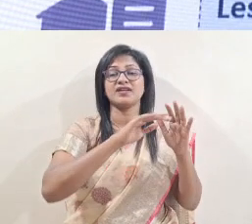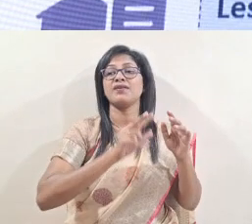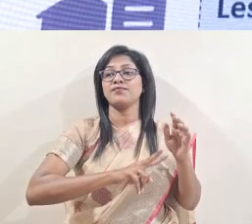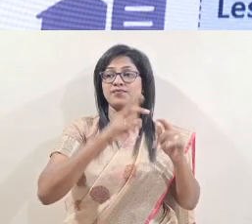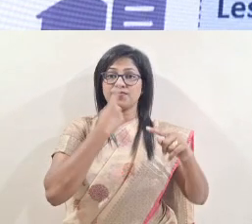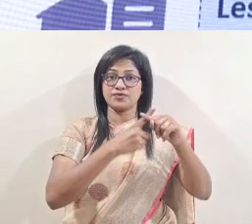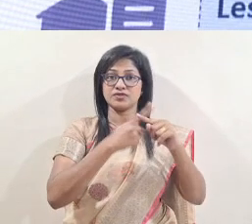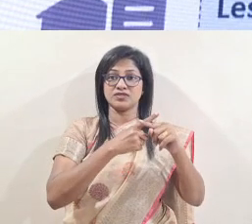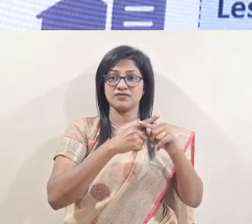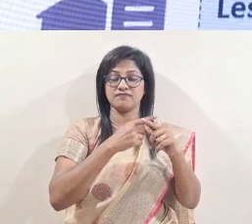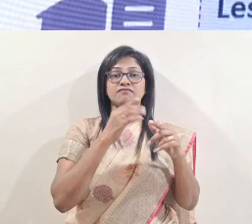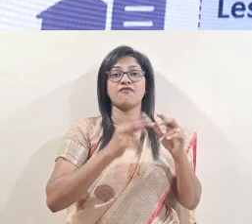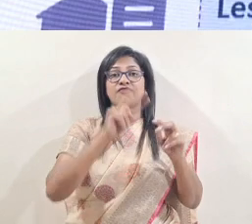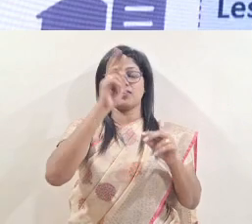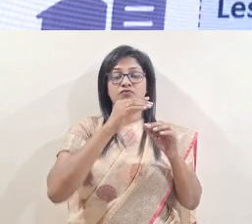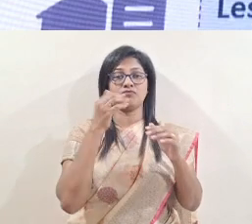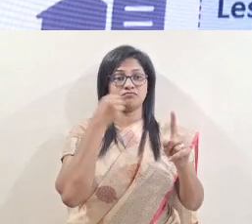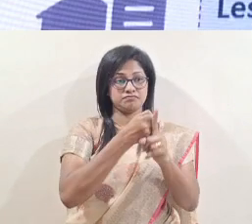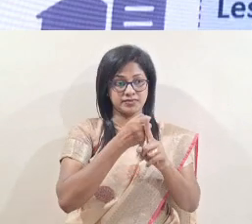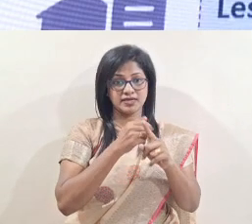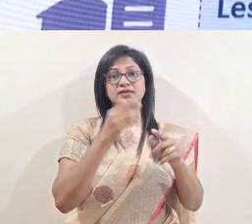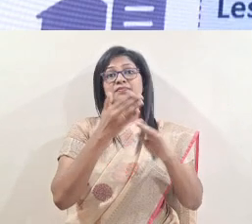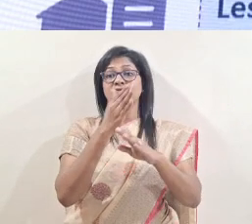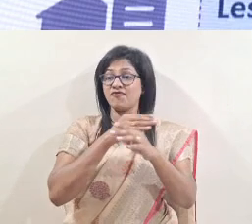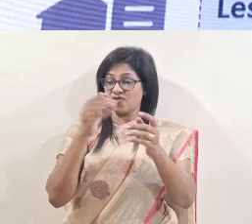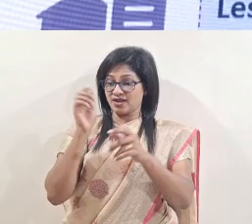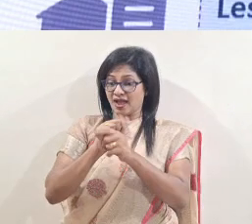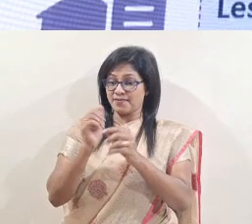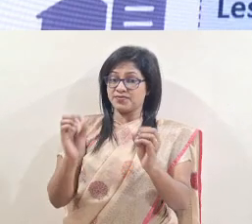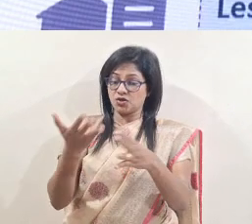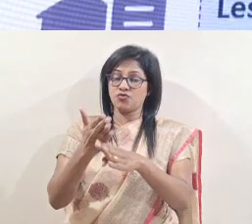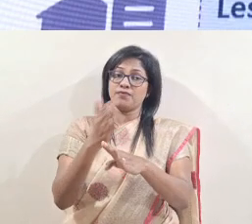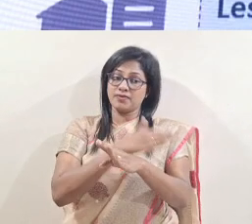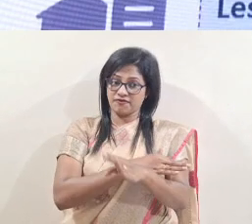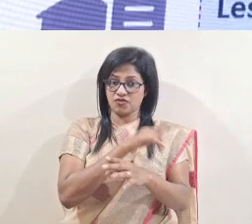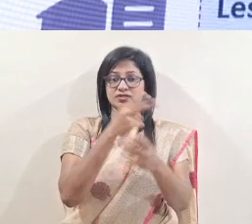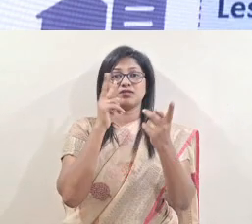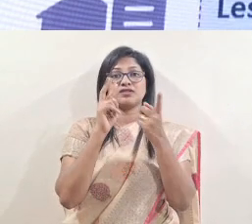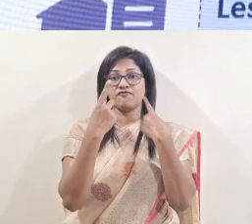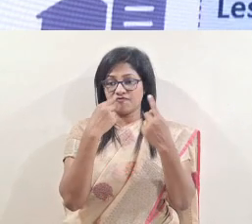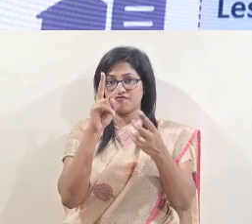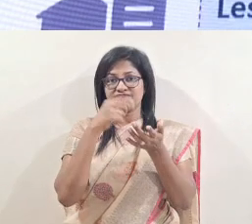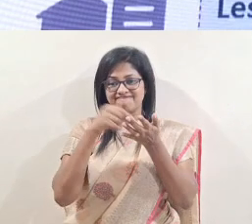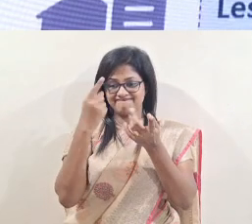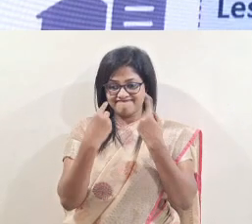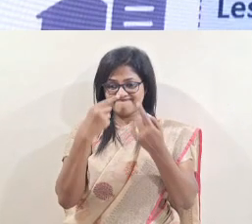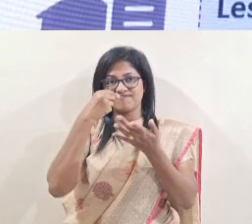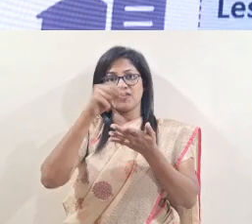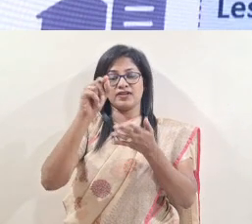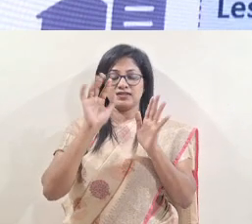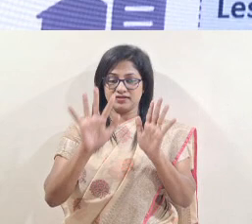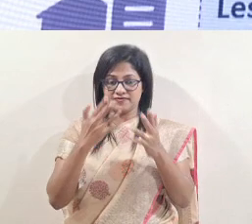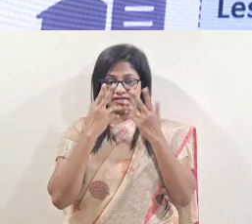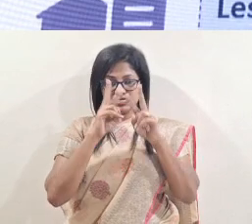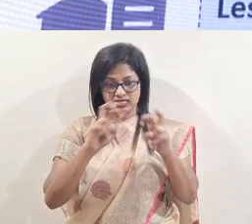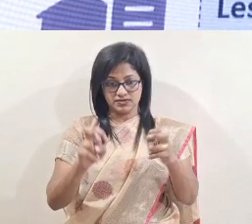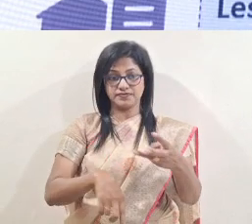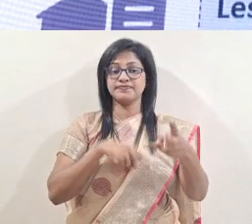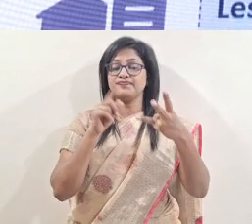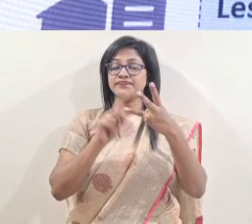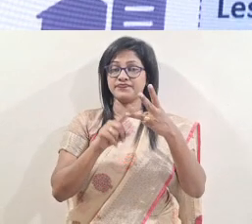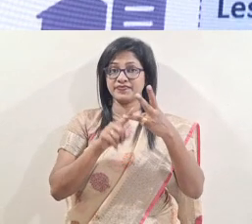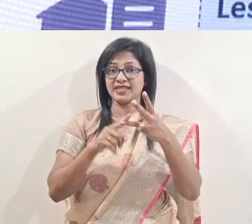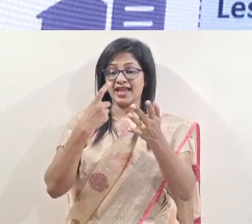are operational, and this has been validated by this study. Thirdly, the alignment of